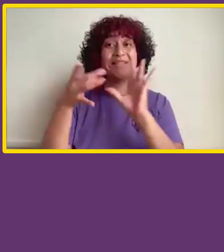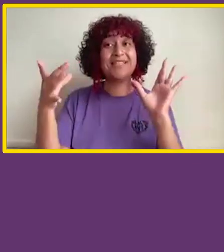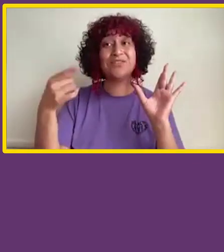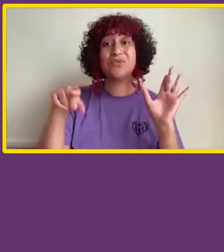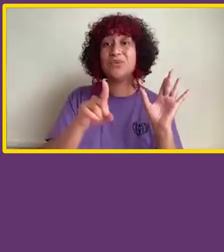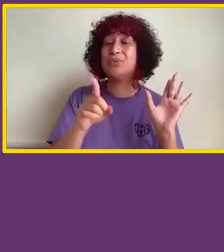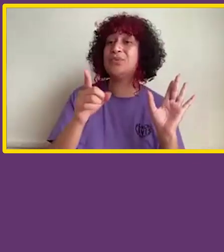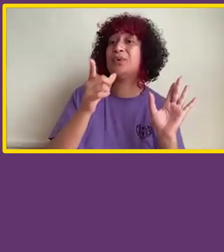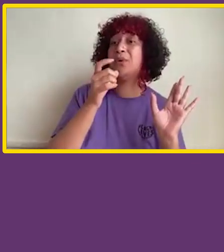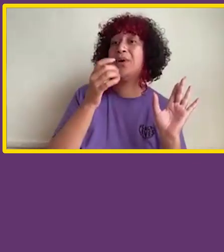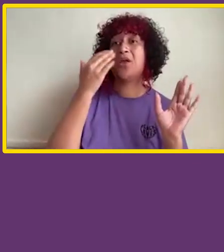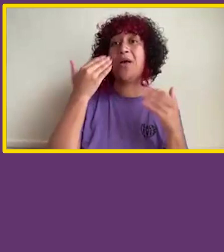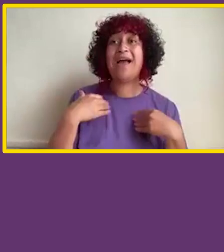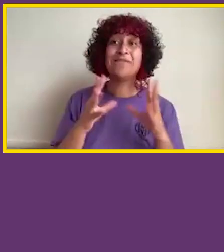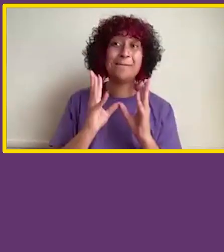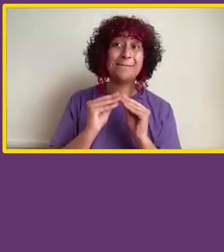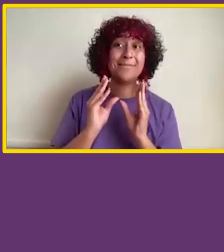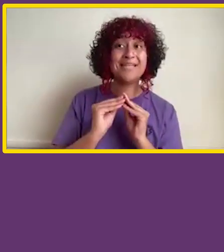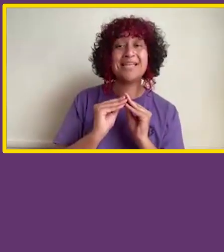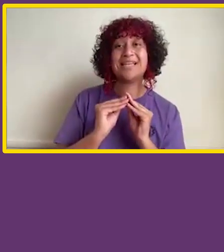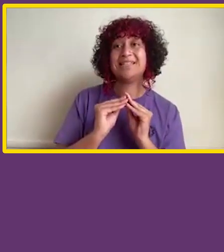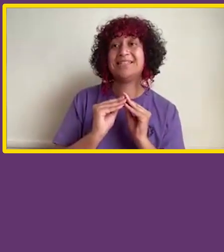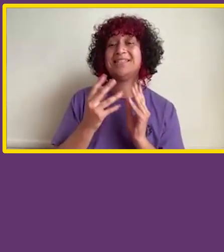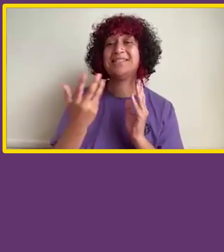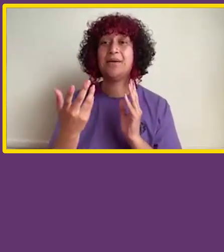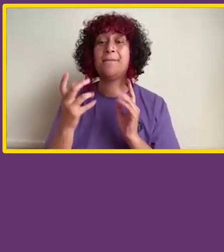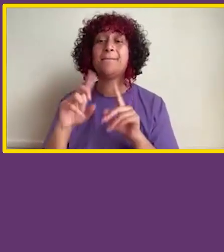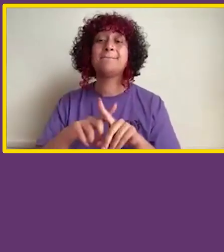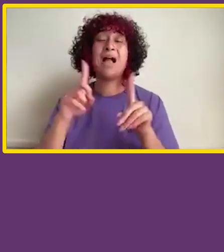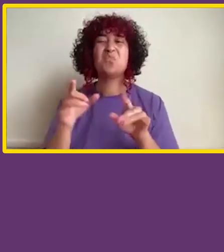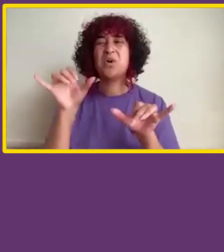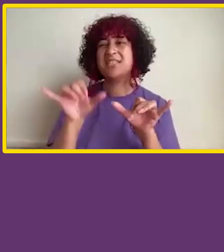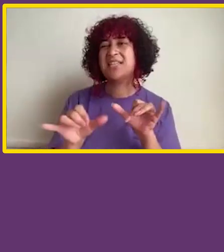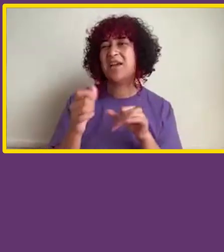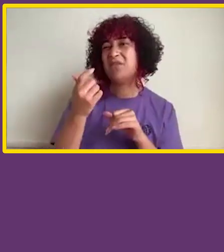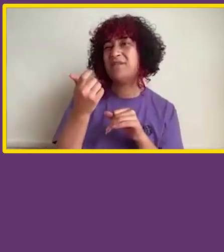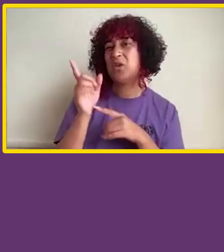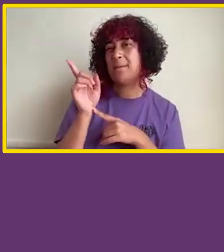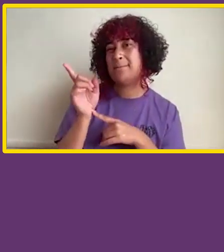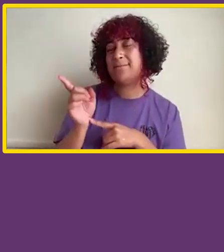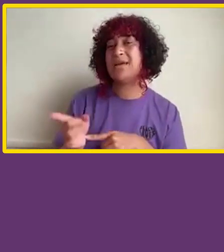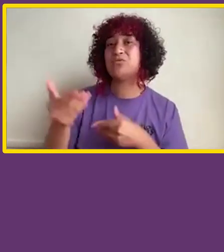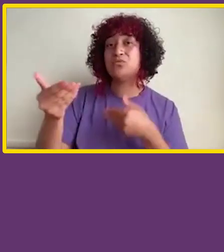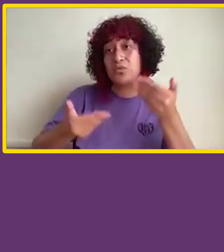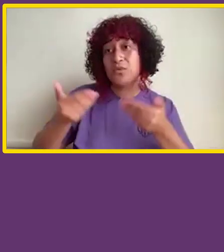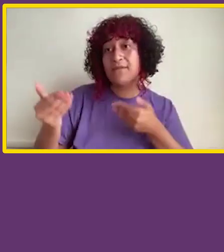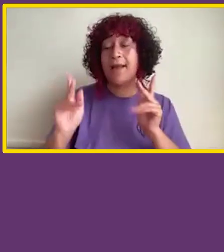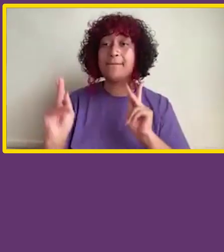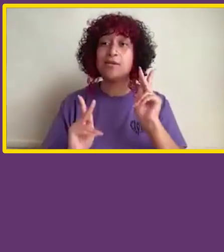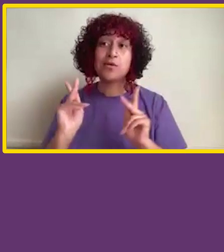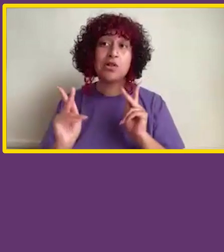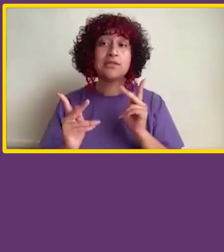might have a meeting at the top of the hour, but we're going to stay on for a couple moments to invite people to